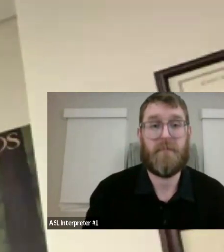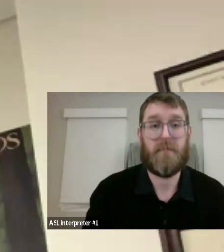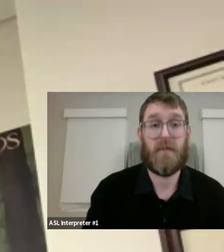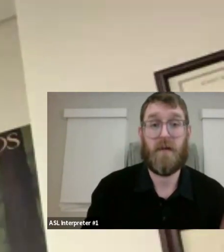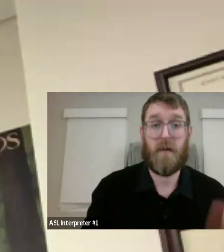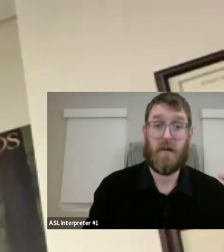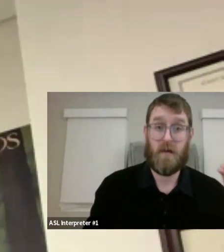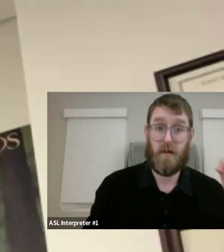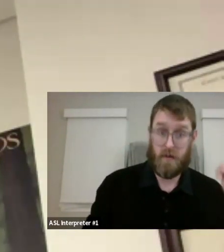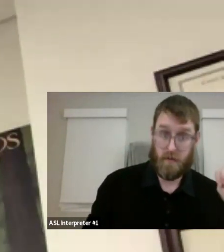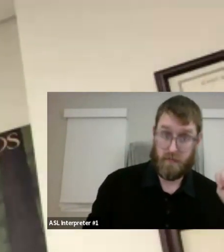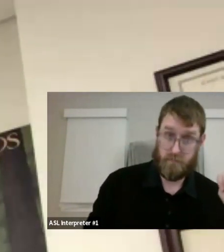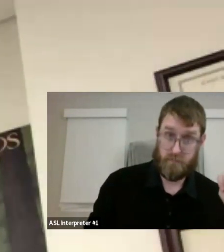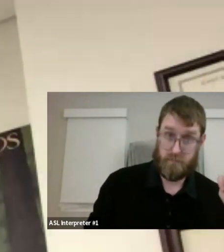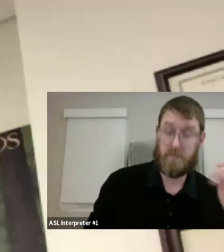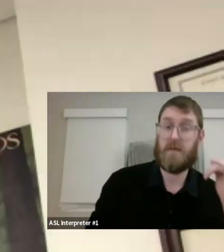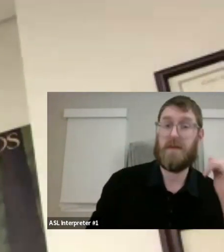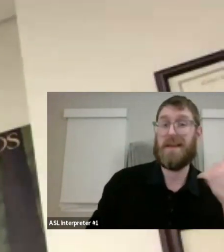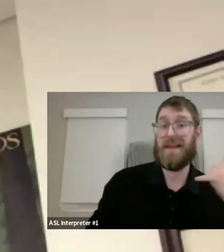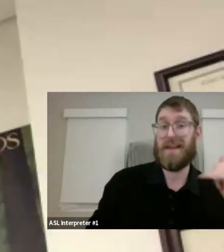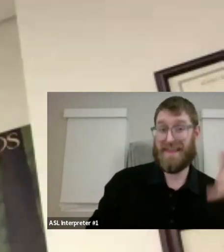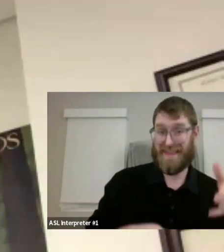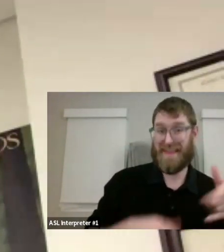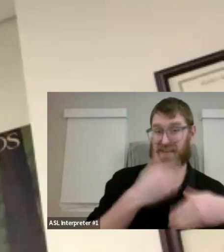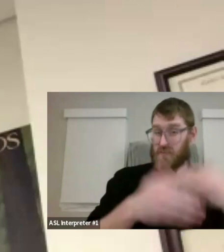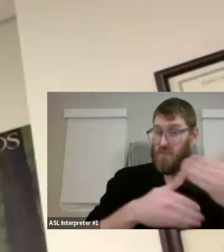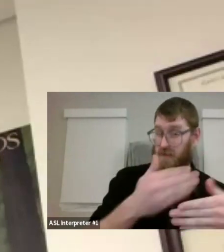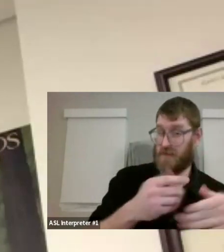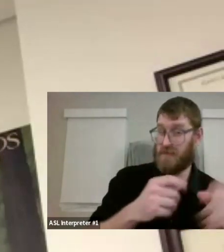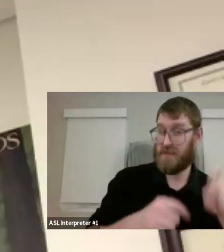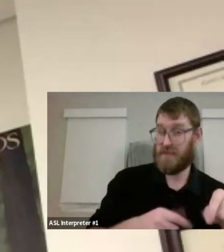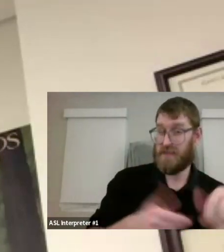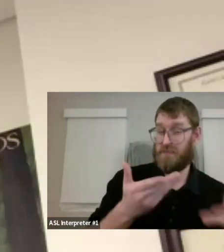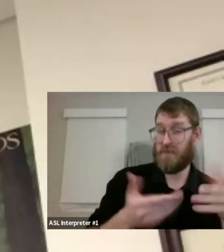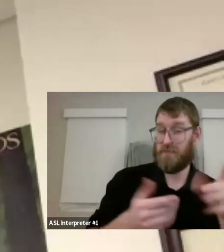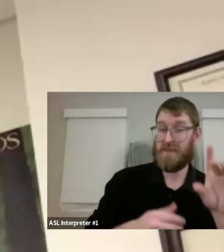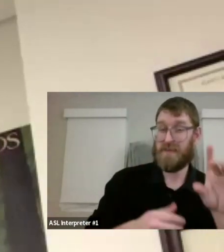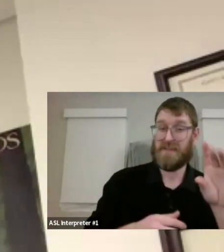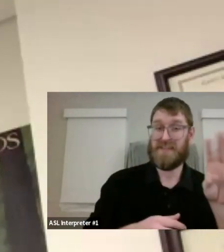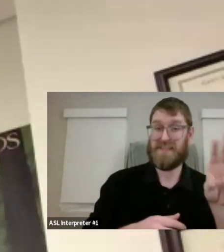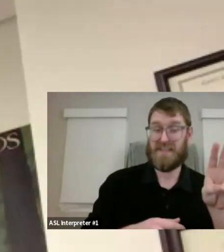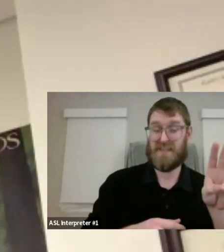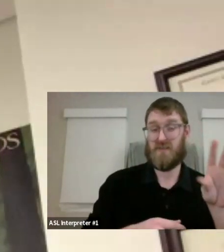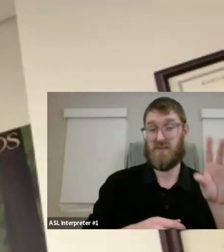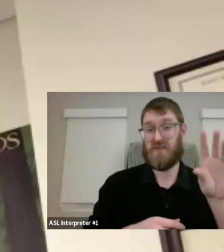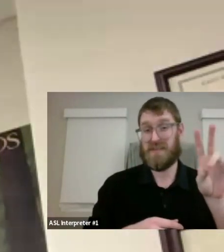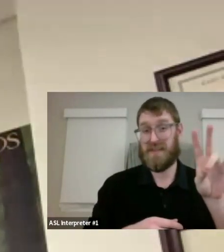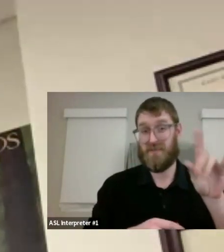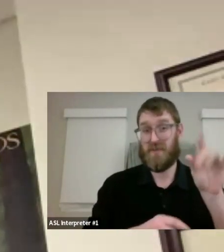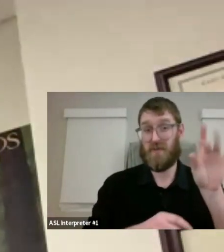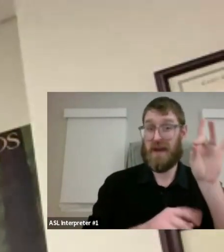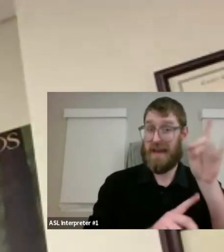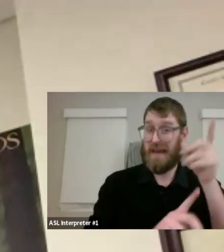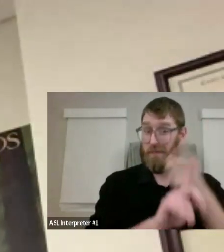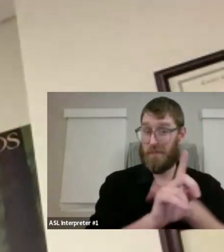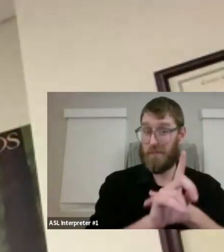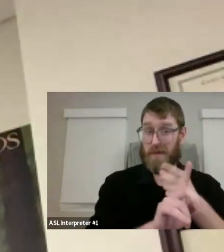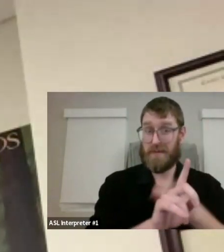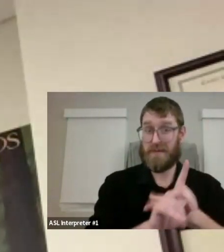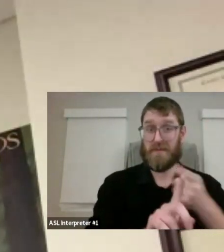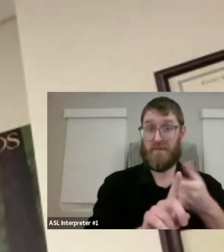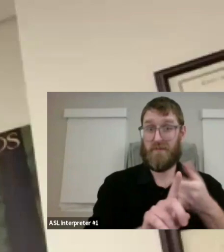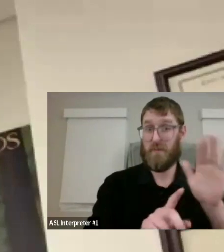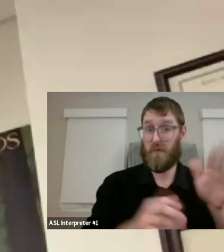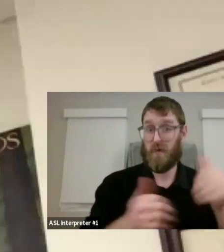Con. It's a process. It can take about 6 or 7 or 8 months out of your life. It might anger your